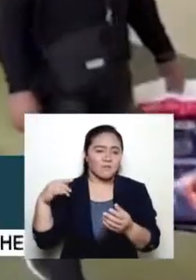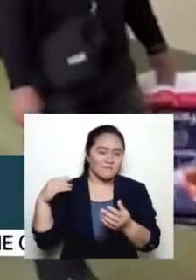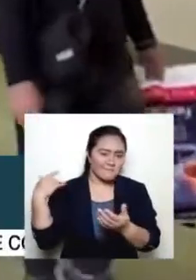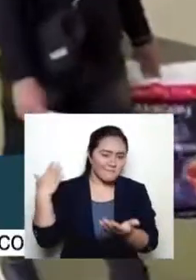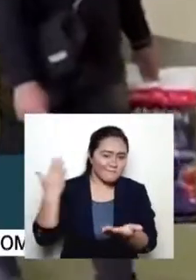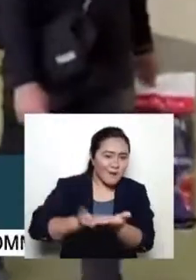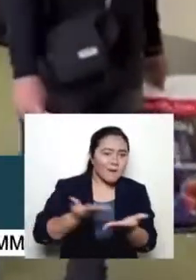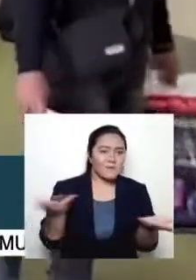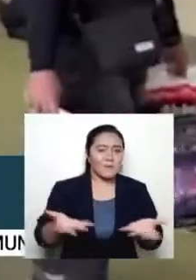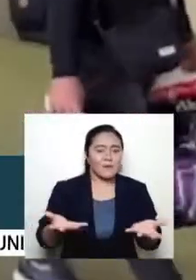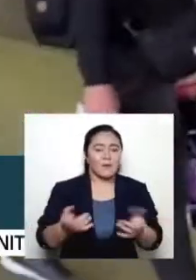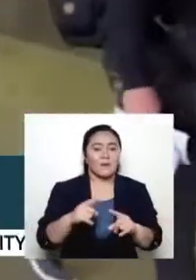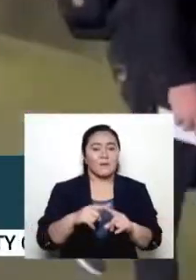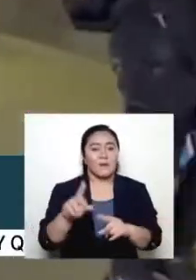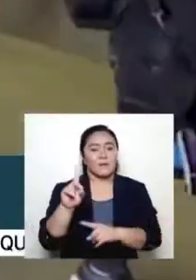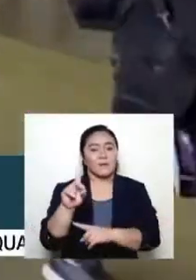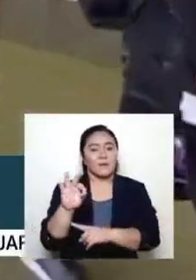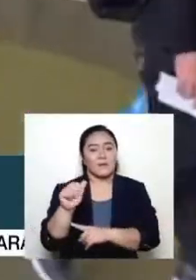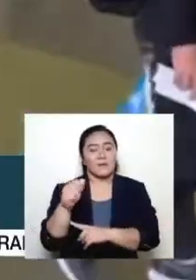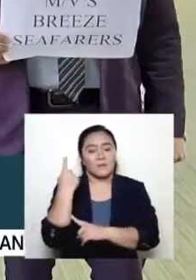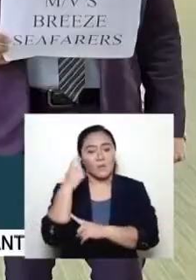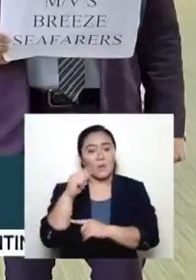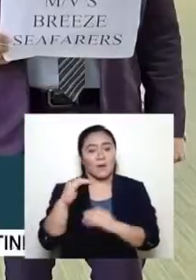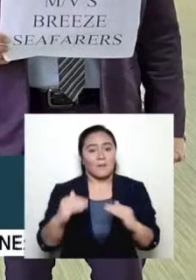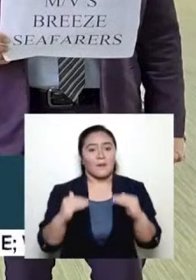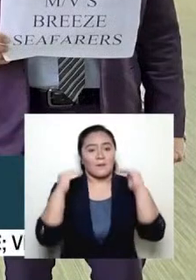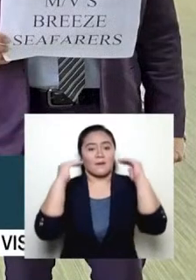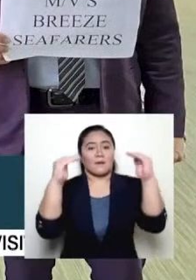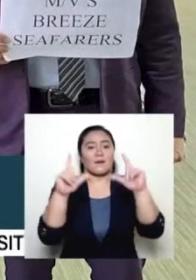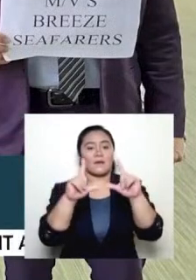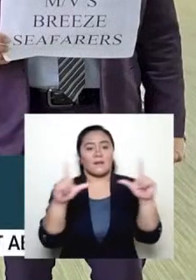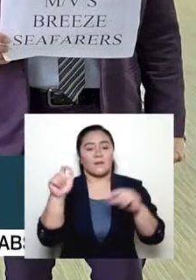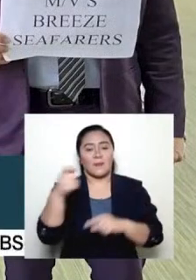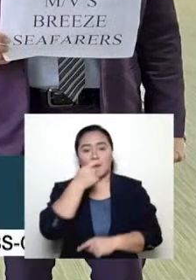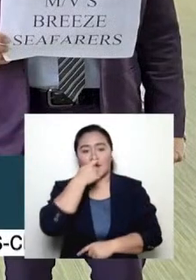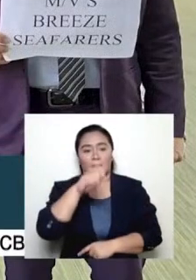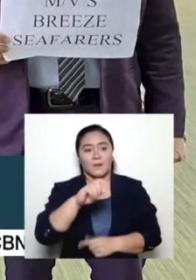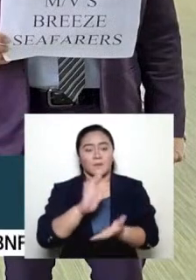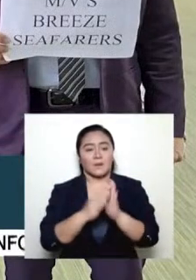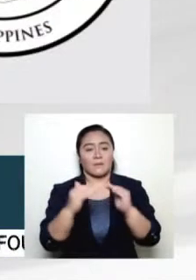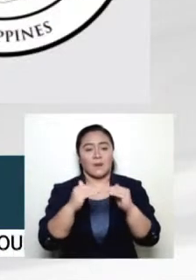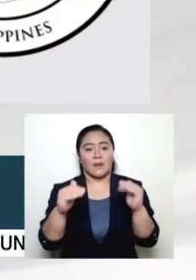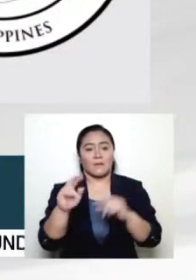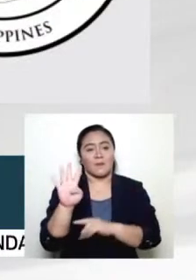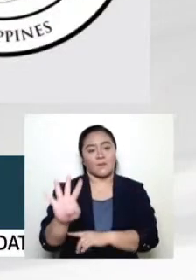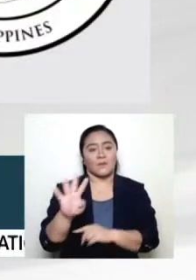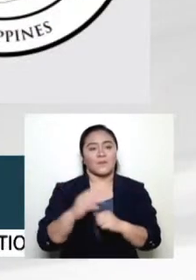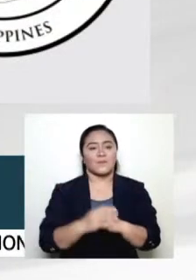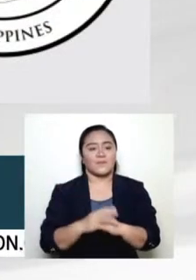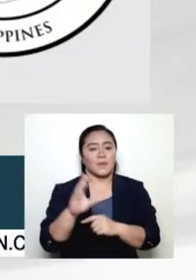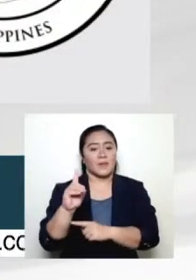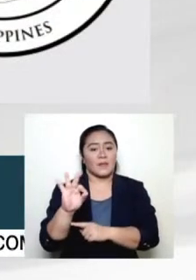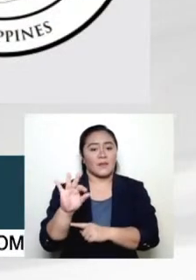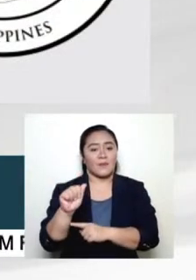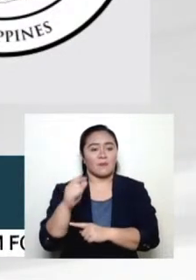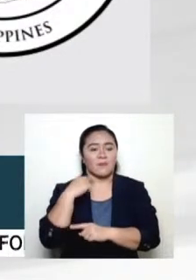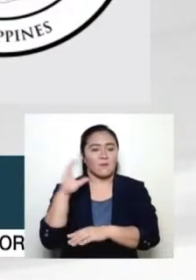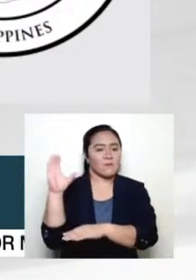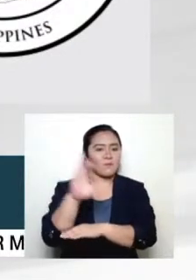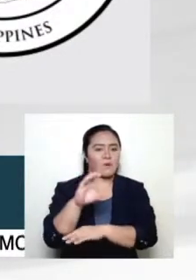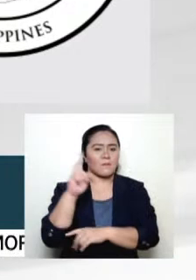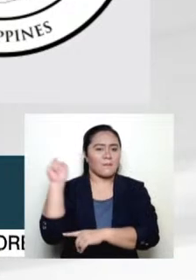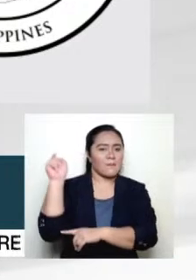Foreign Affairs Department raised the alert level over Ukraine to 4. This means the DFA will enforce the